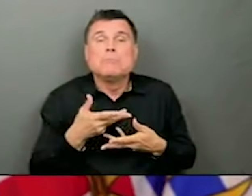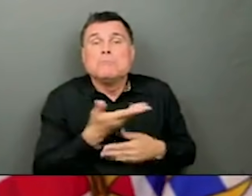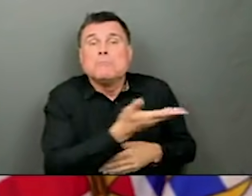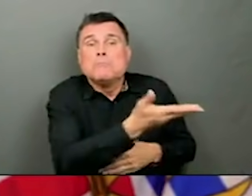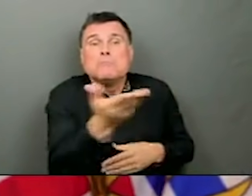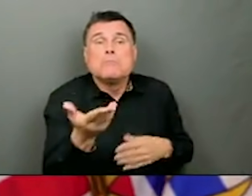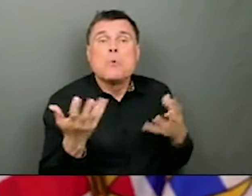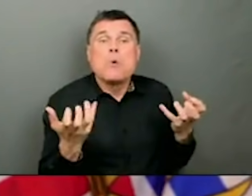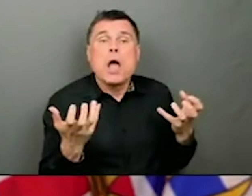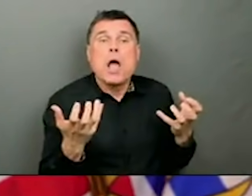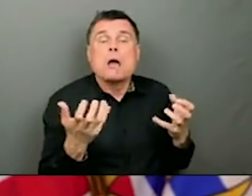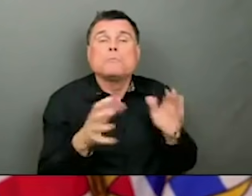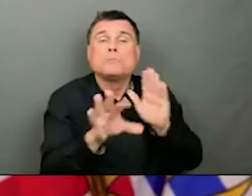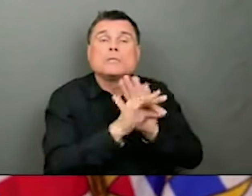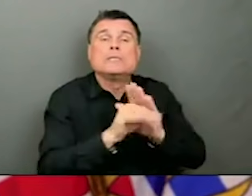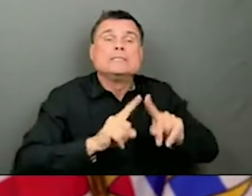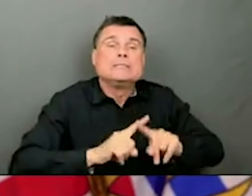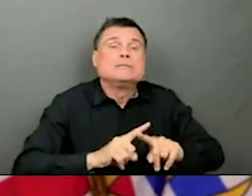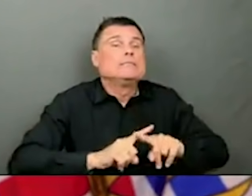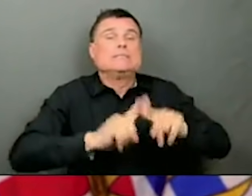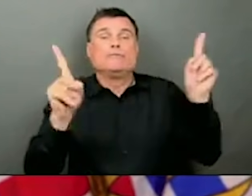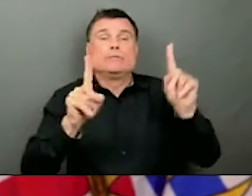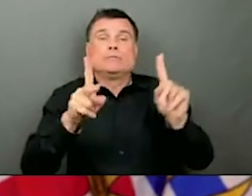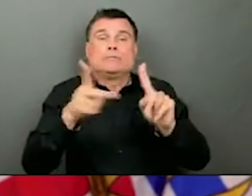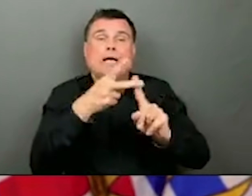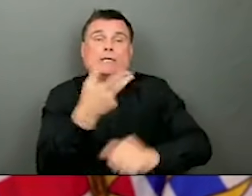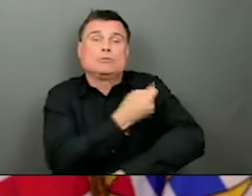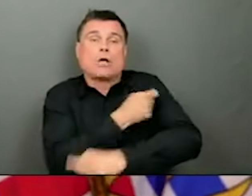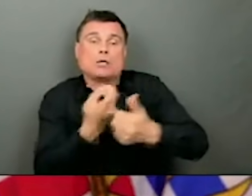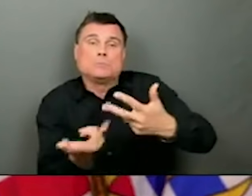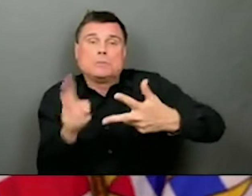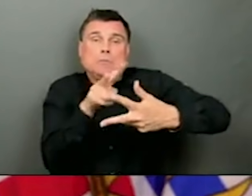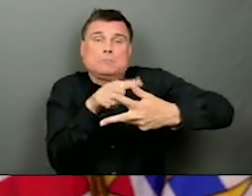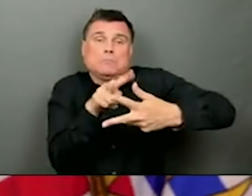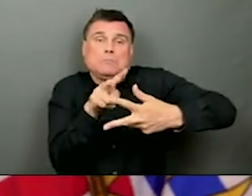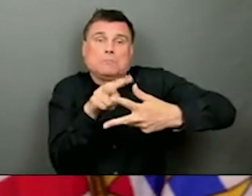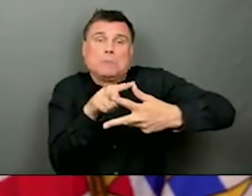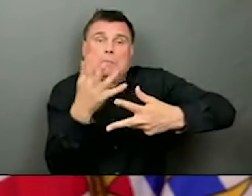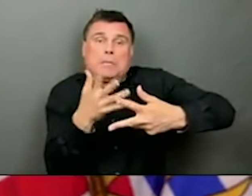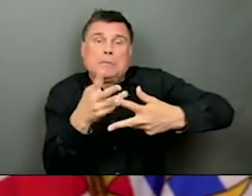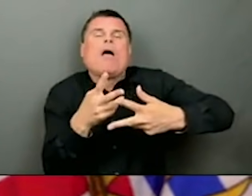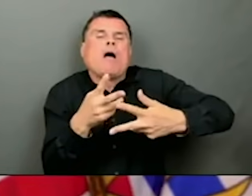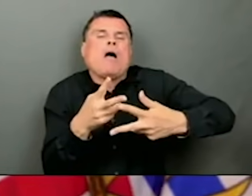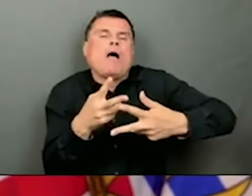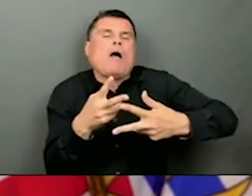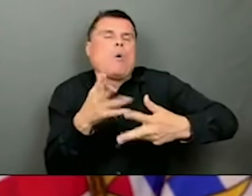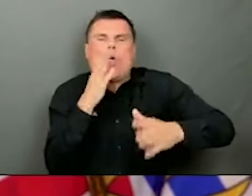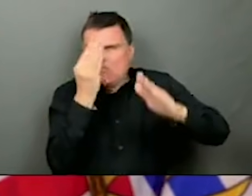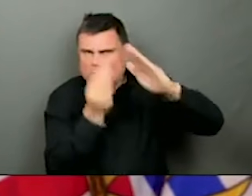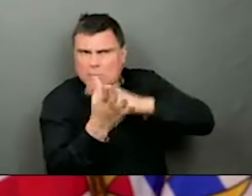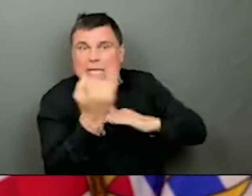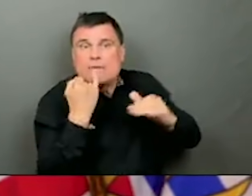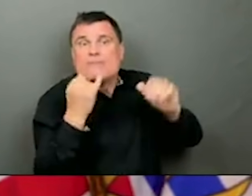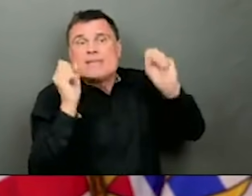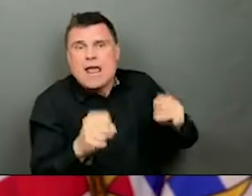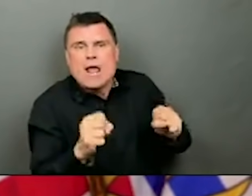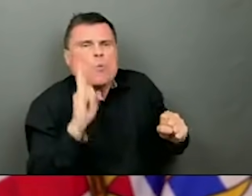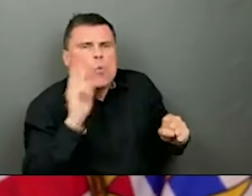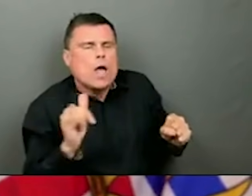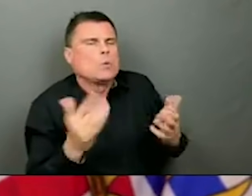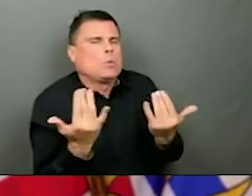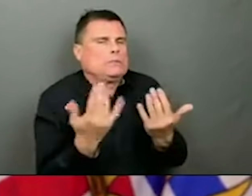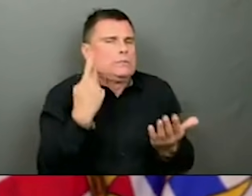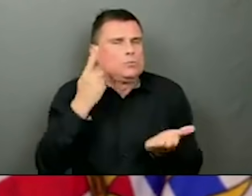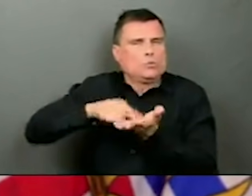summer. And I know that we are all looking forward to this summer being different. But we are not